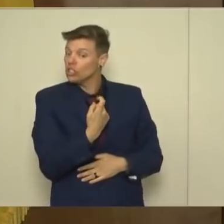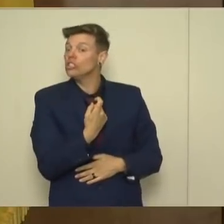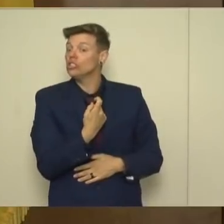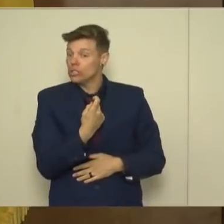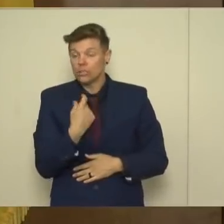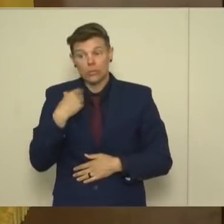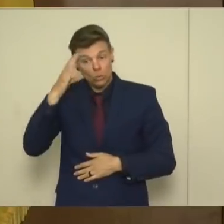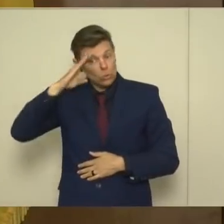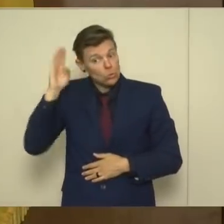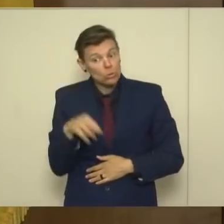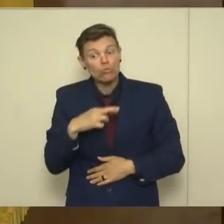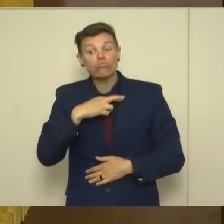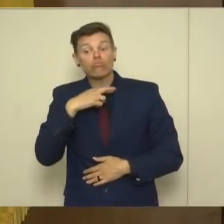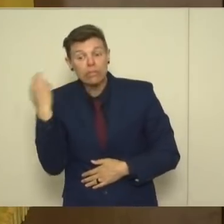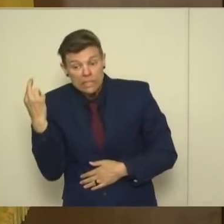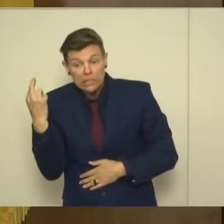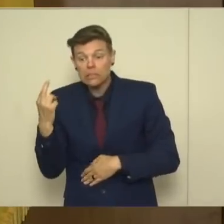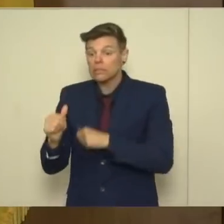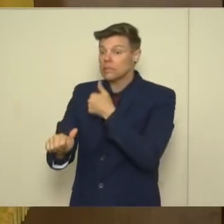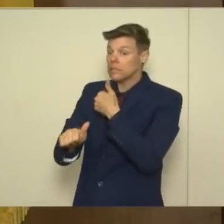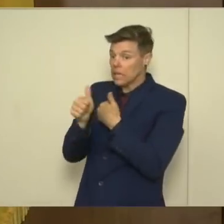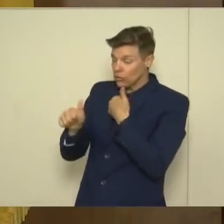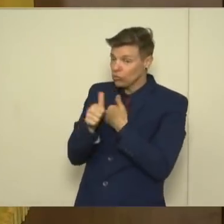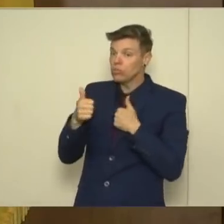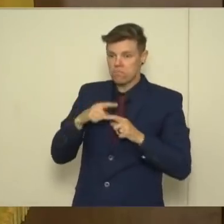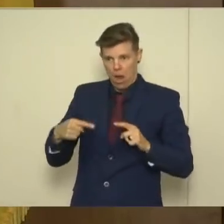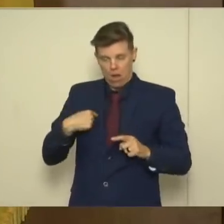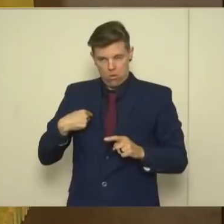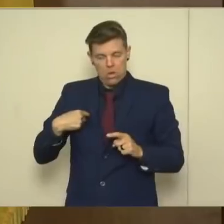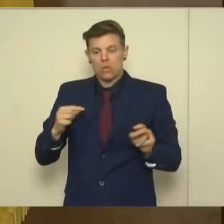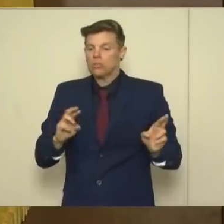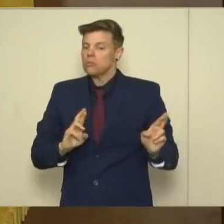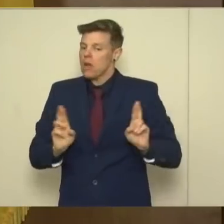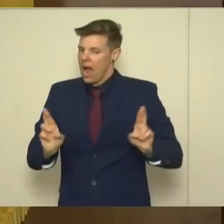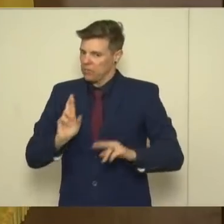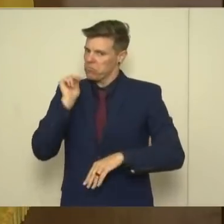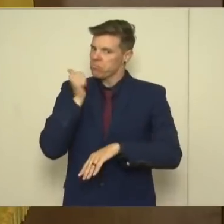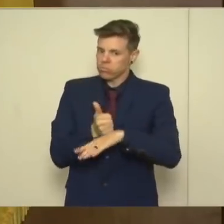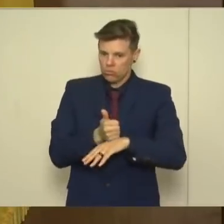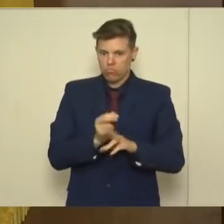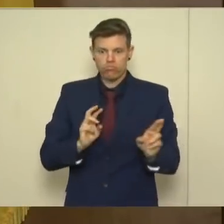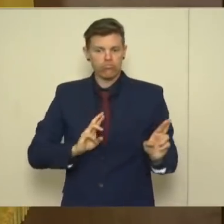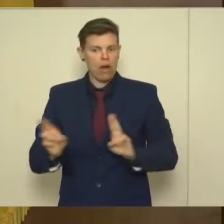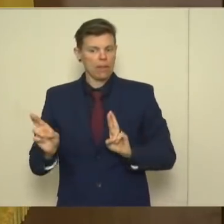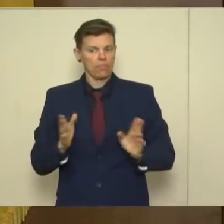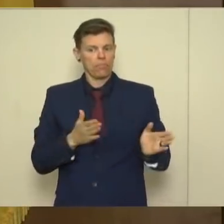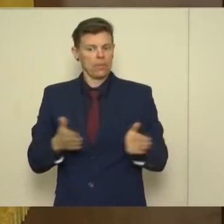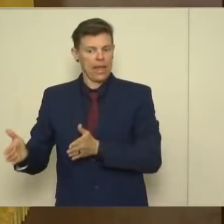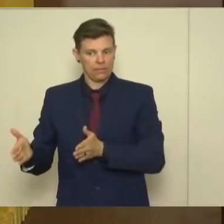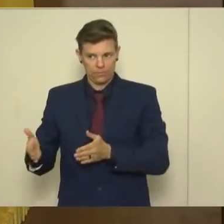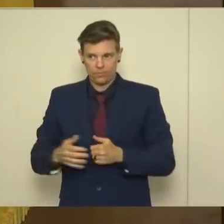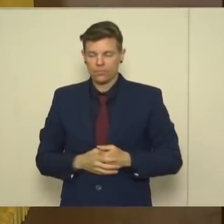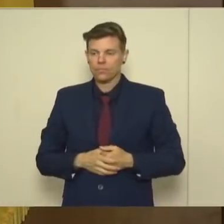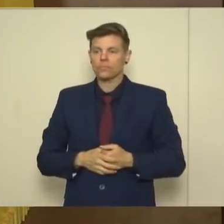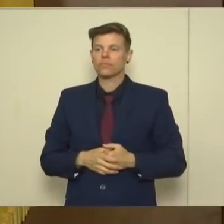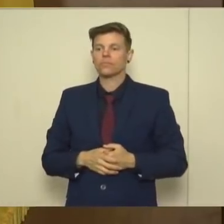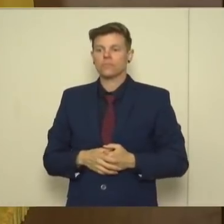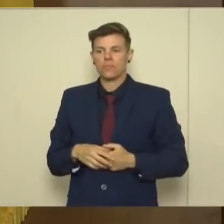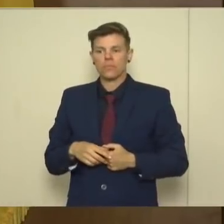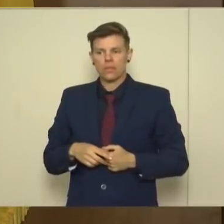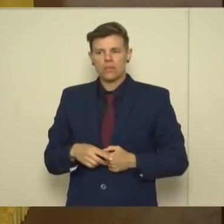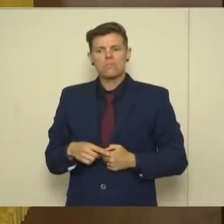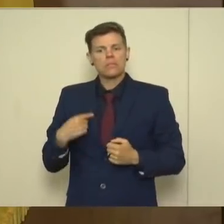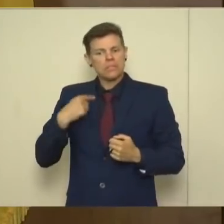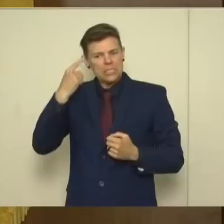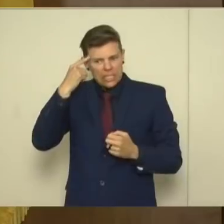we can be in given the circumstances, and I'm still cautiously optimistic that